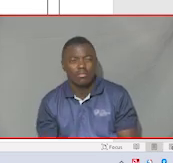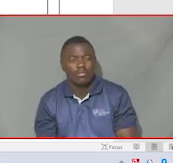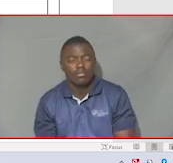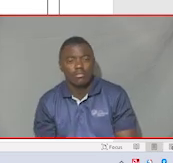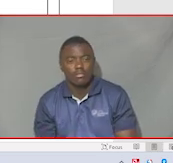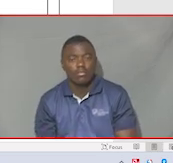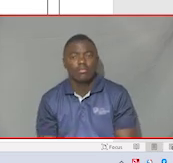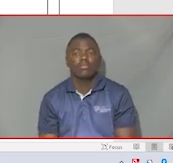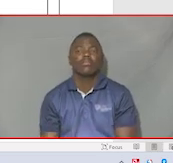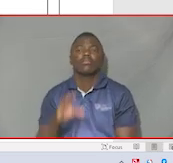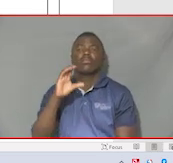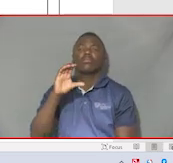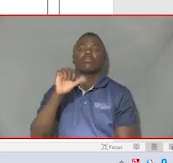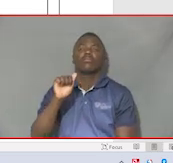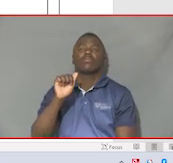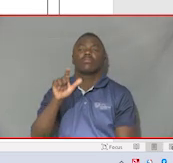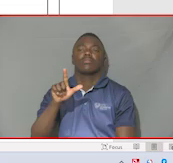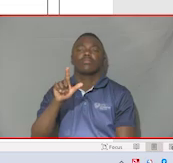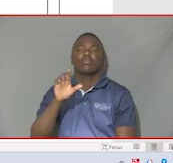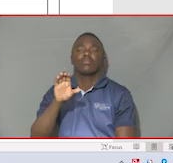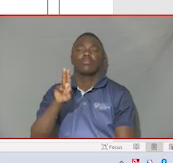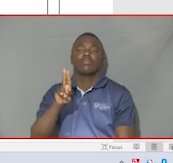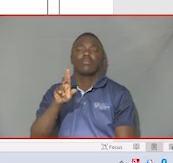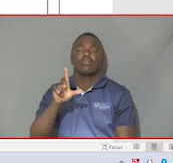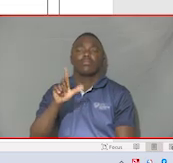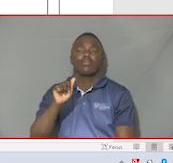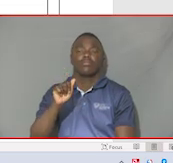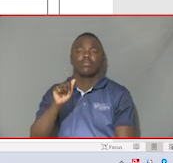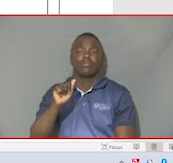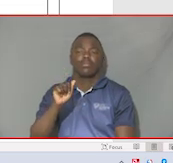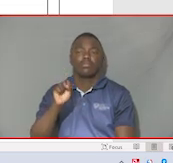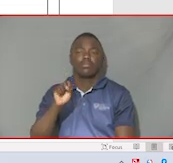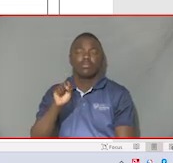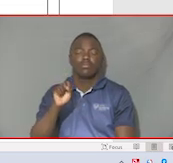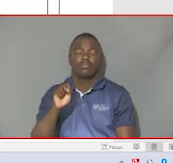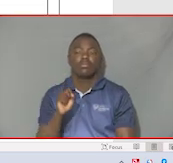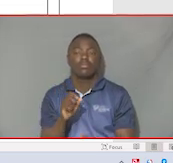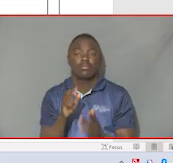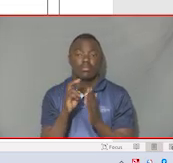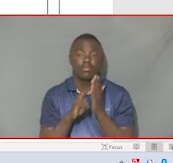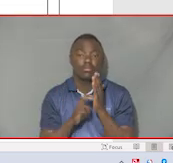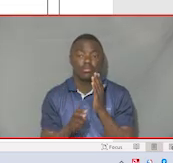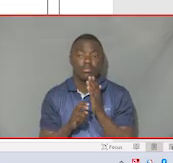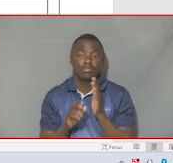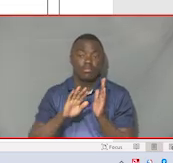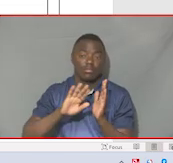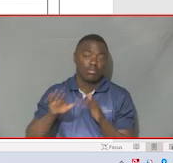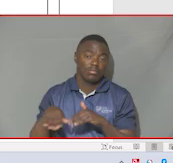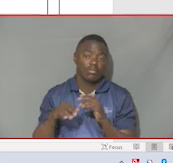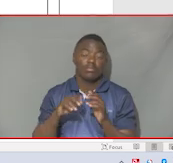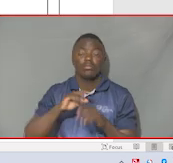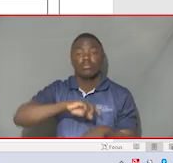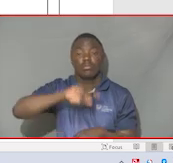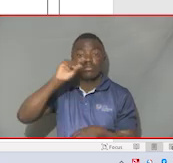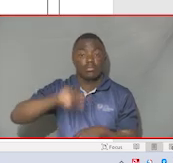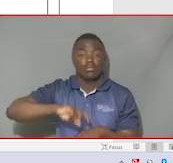Calculus, what are the definites? First principles, rules. You either sketch the cubic graph, or the cubic graph will be